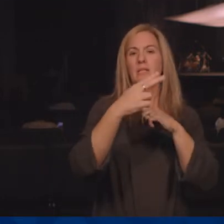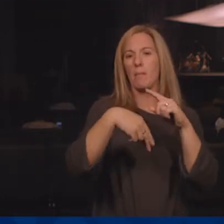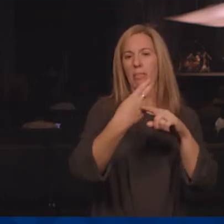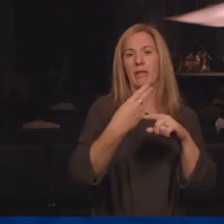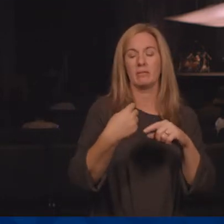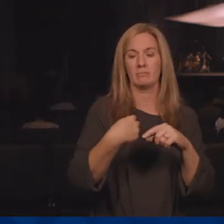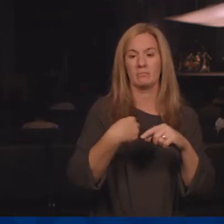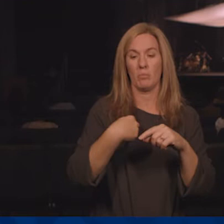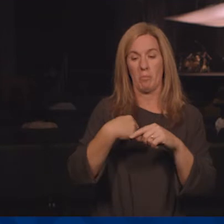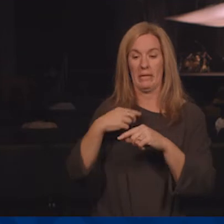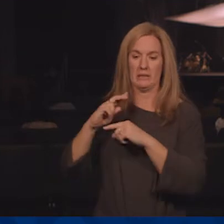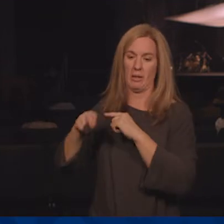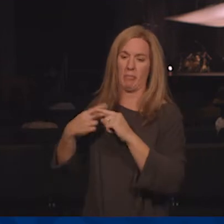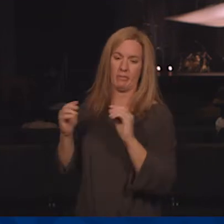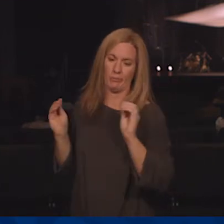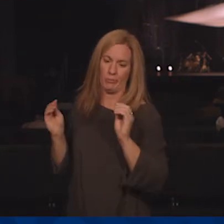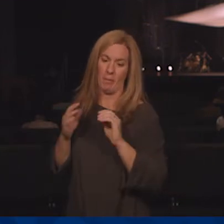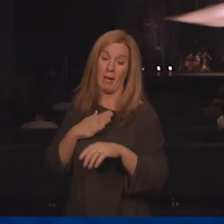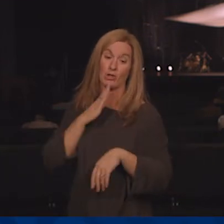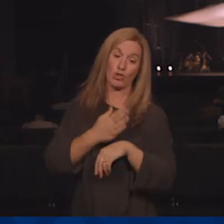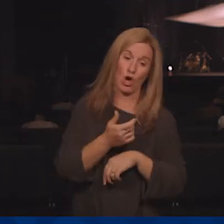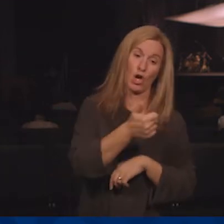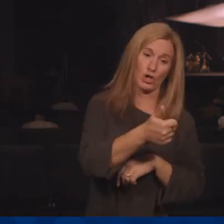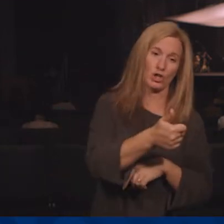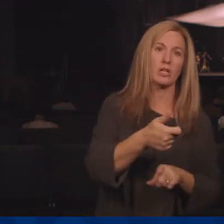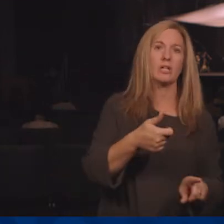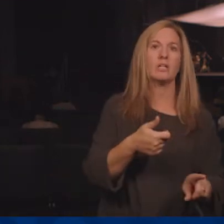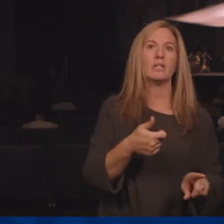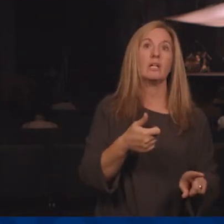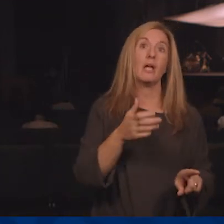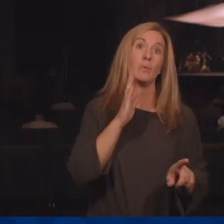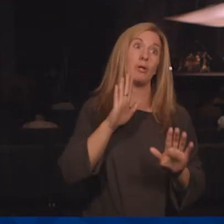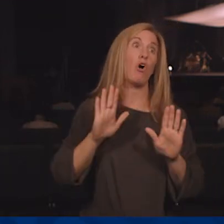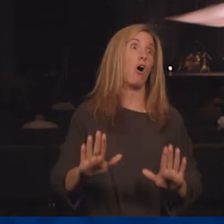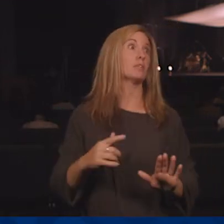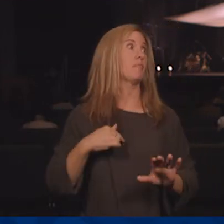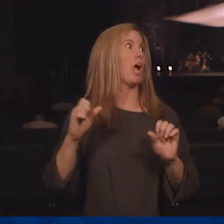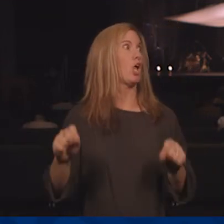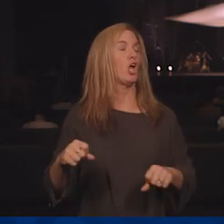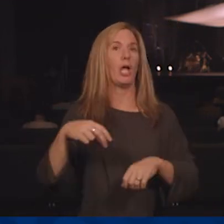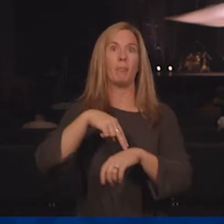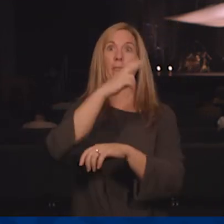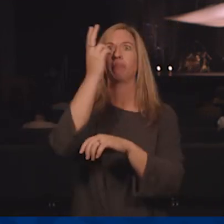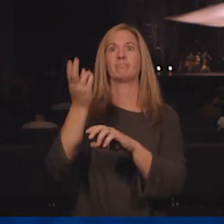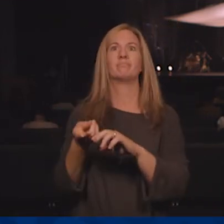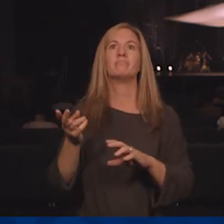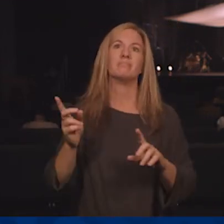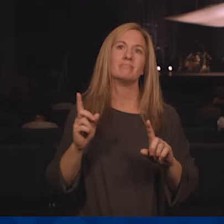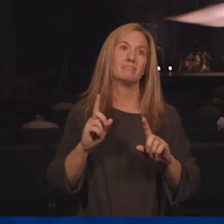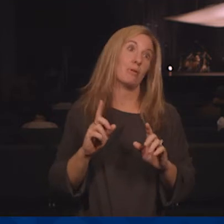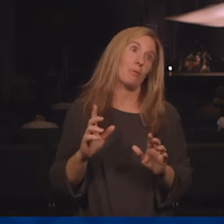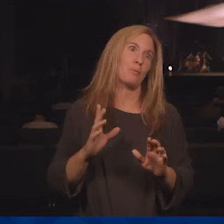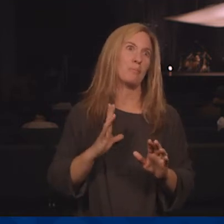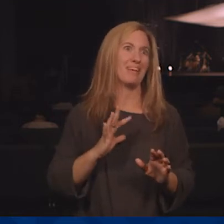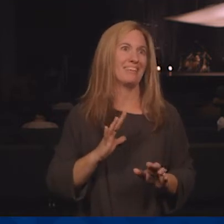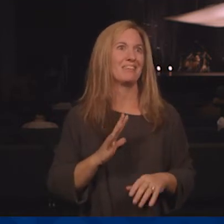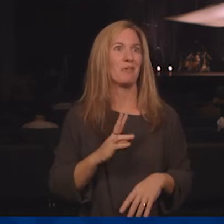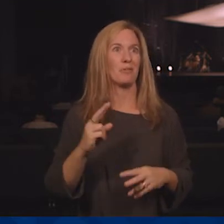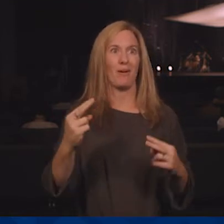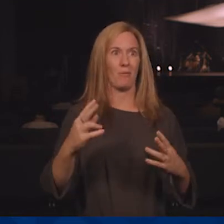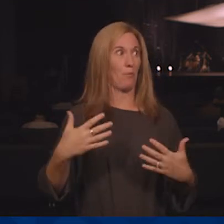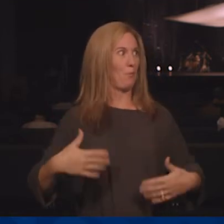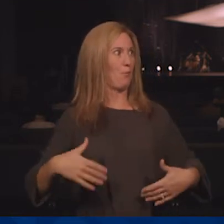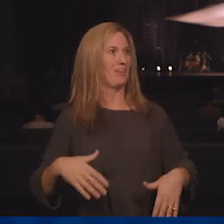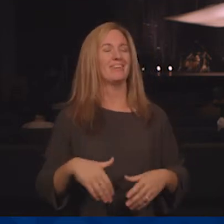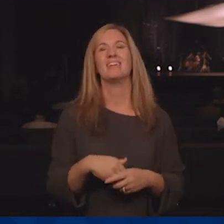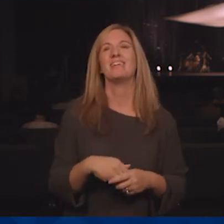has tumbling. I drive her to tumbling. Be awesome if I threw a back handspring right now, wouldn't it? Woohoo! I know we've got a lot going